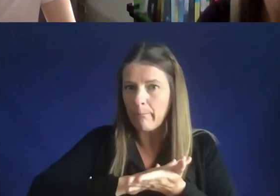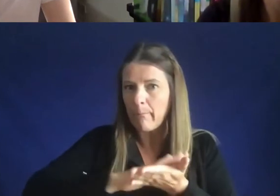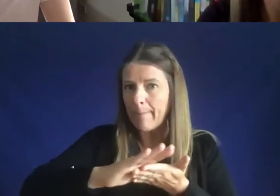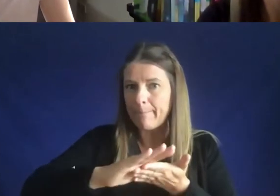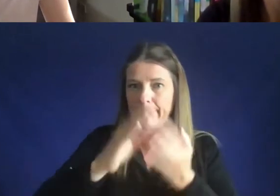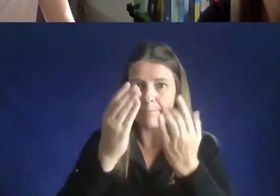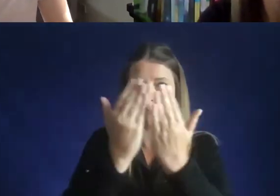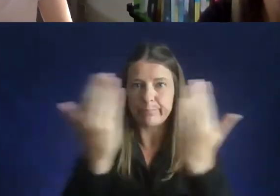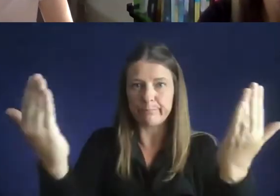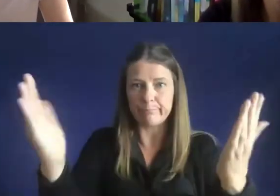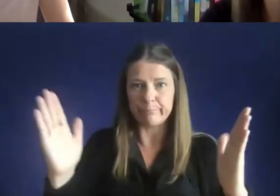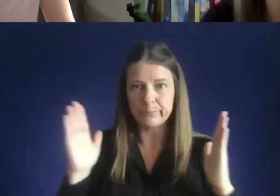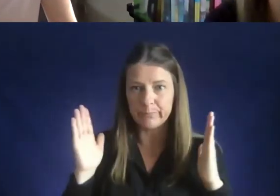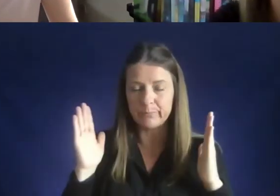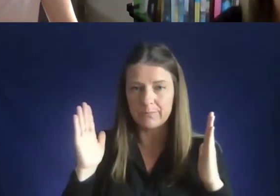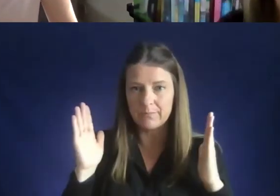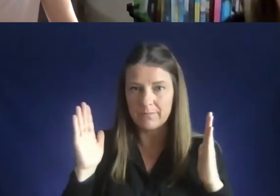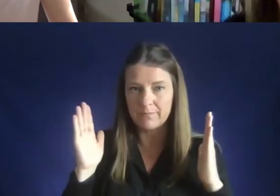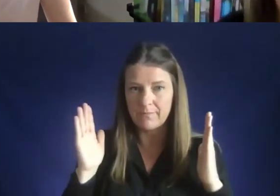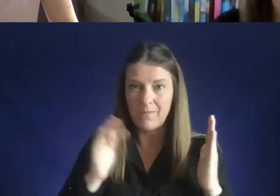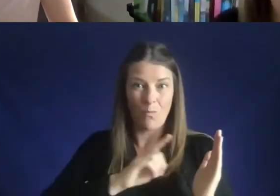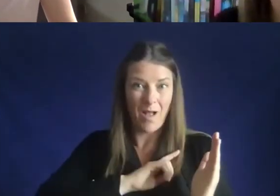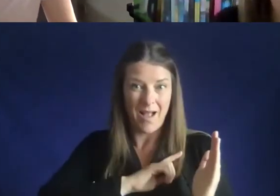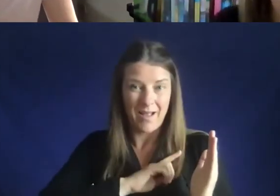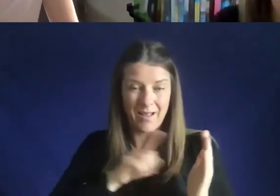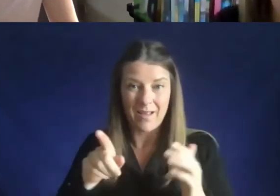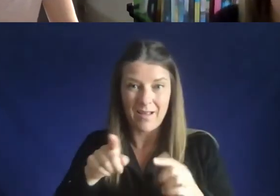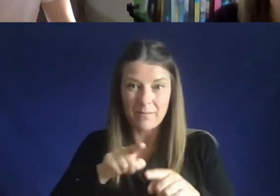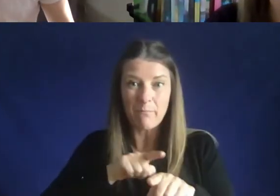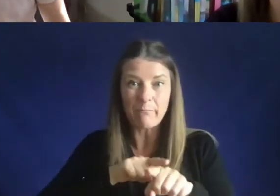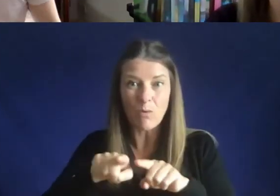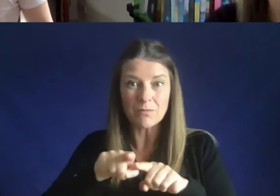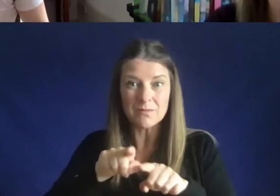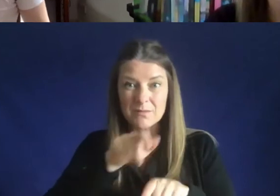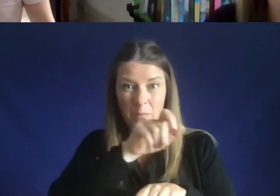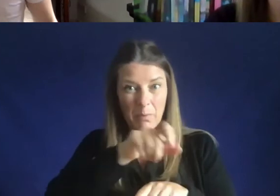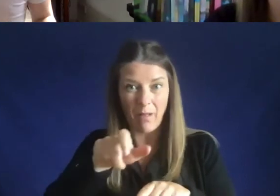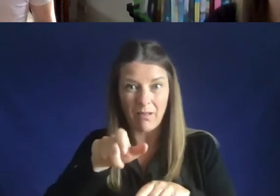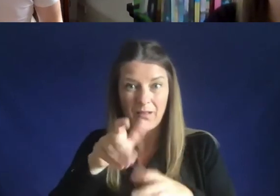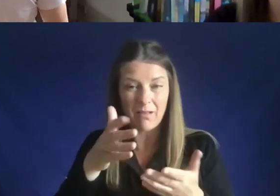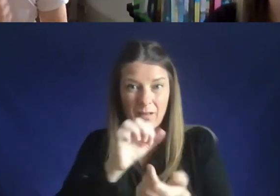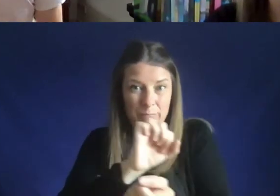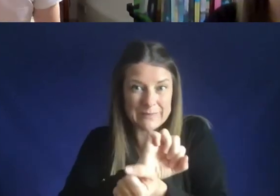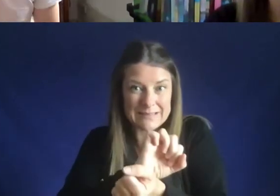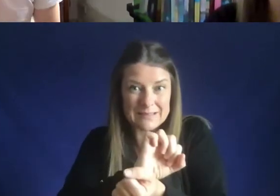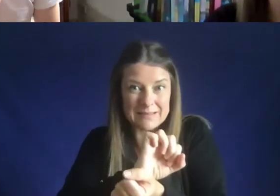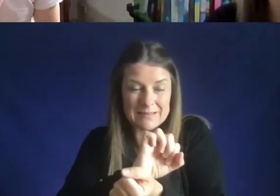because for the reality of the main situation that I was sending it into, of people